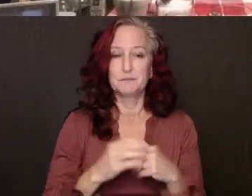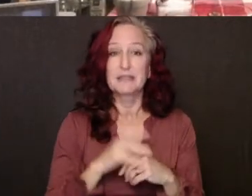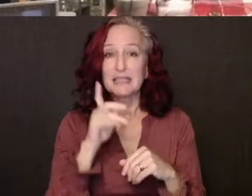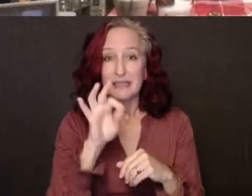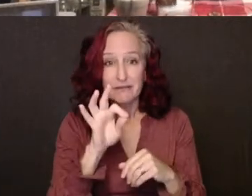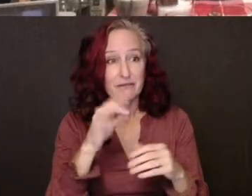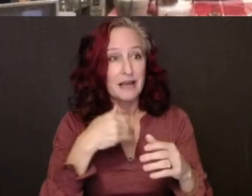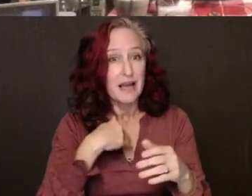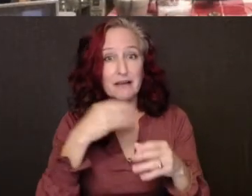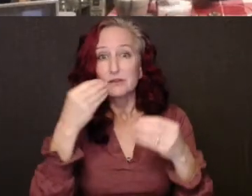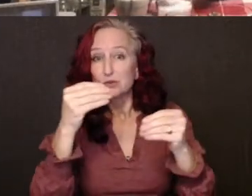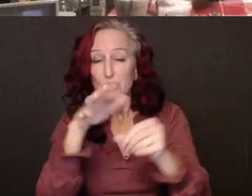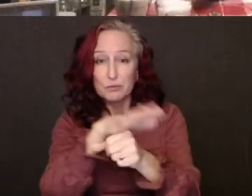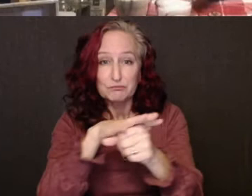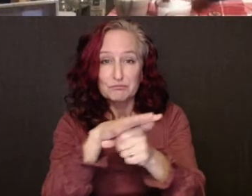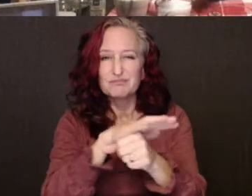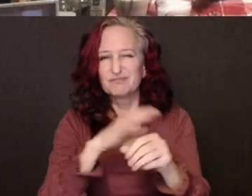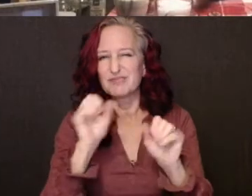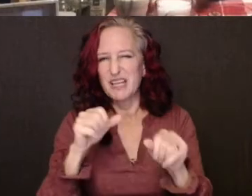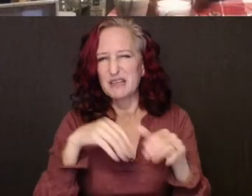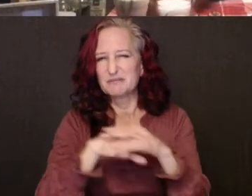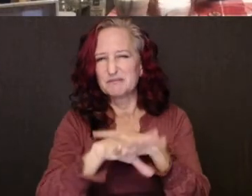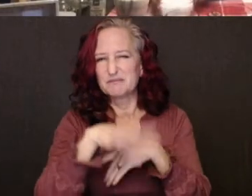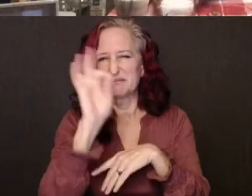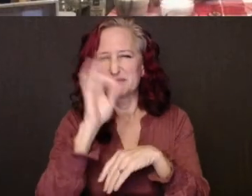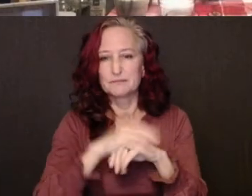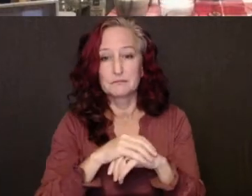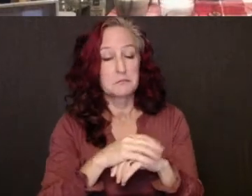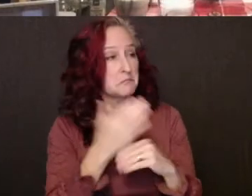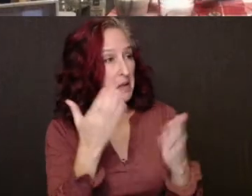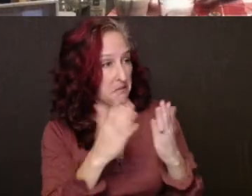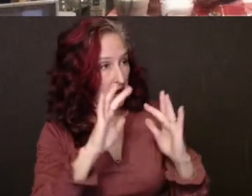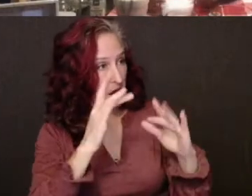I've seen, but I could also just be unfamiliar with what's out there.